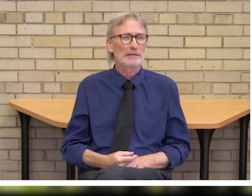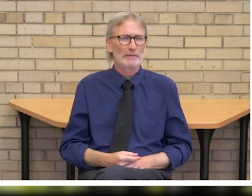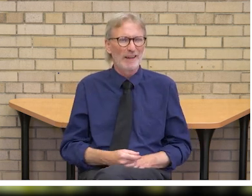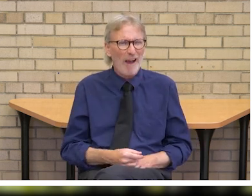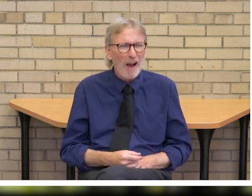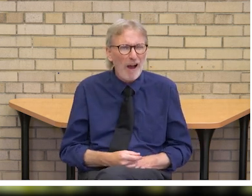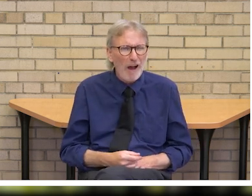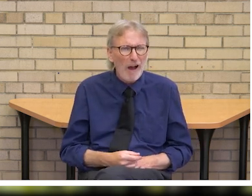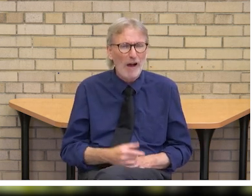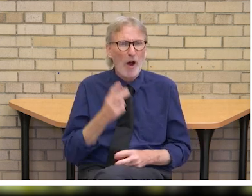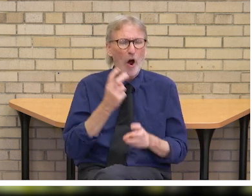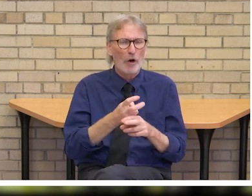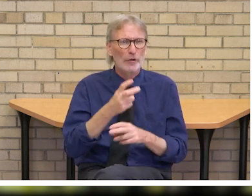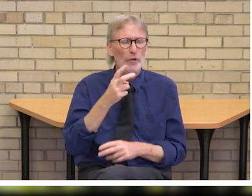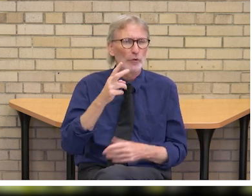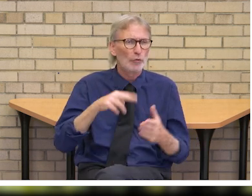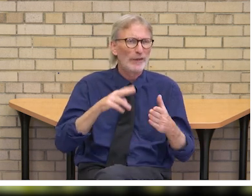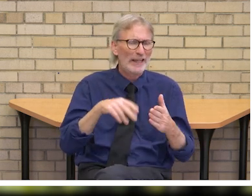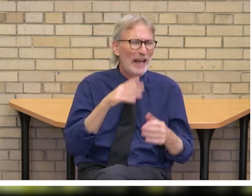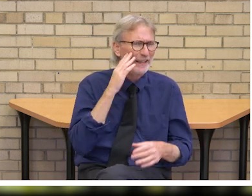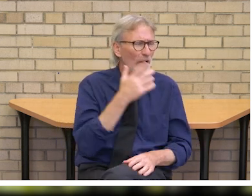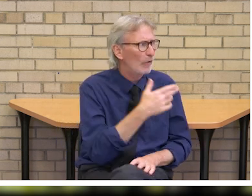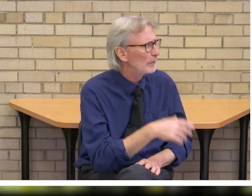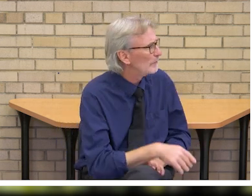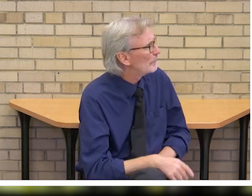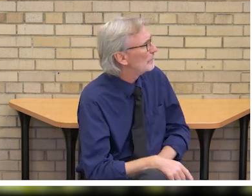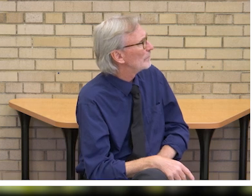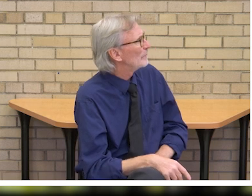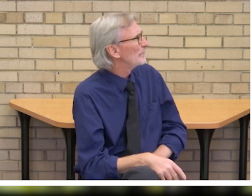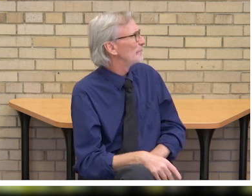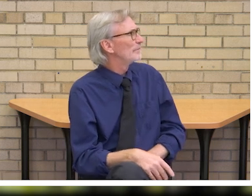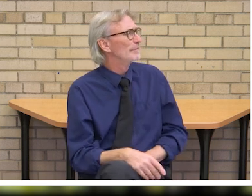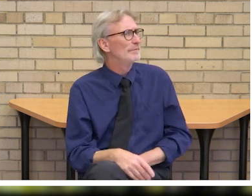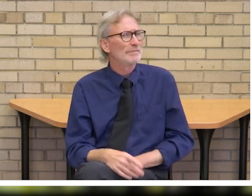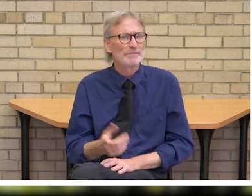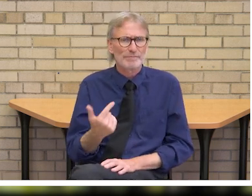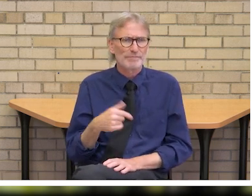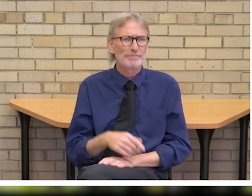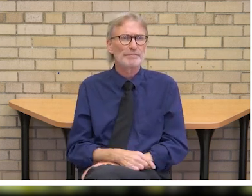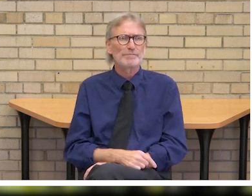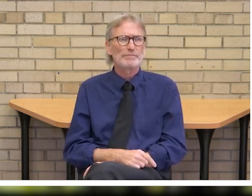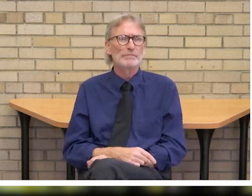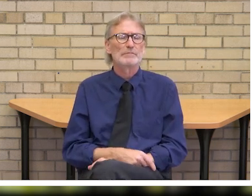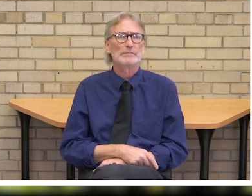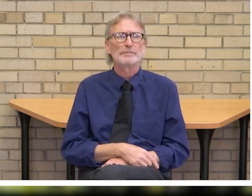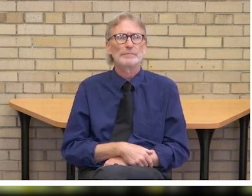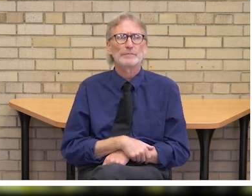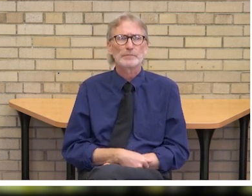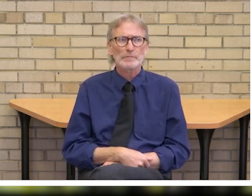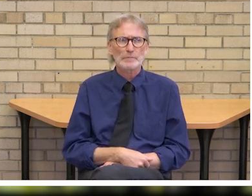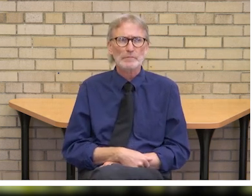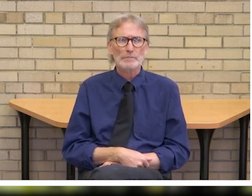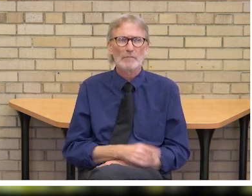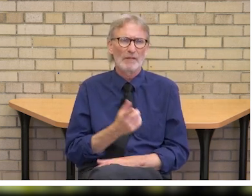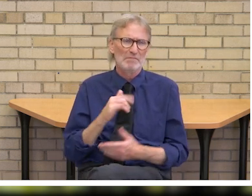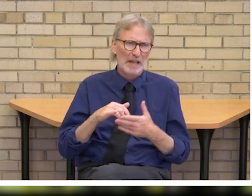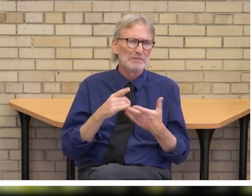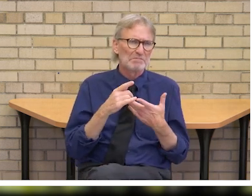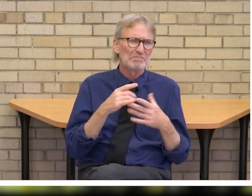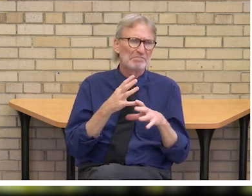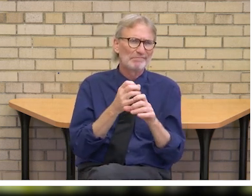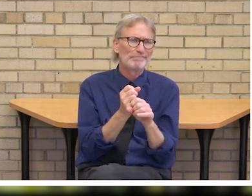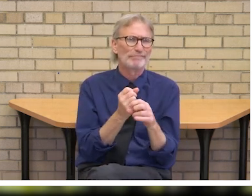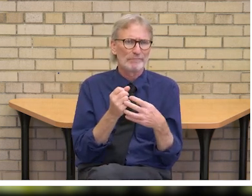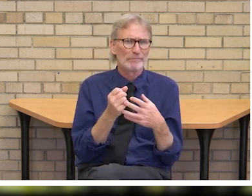read. I won't go into too much detail right now, but it kind of reiterates what I described